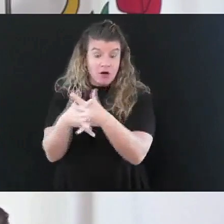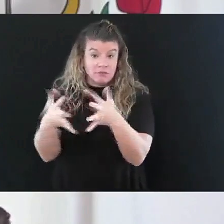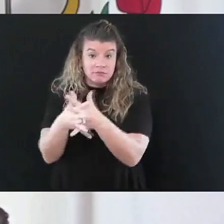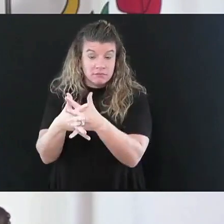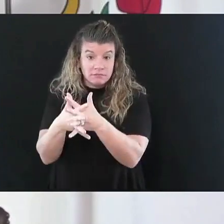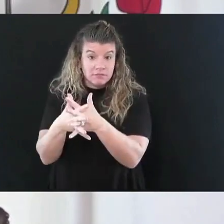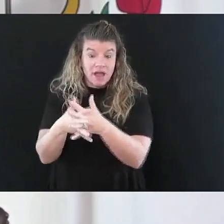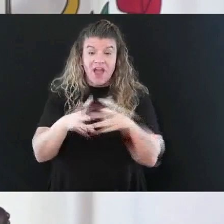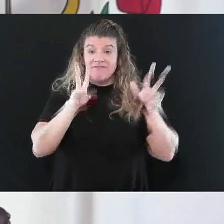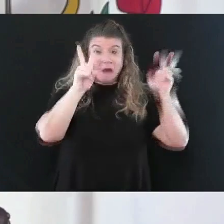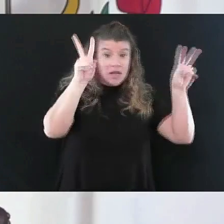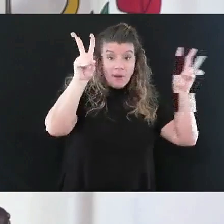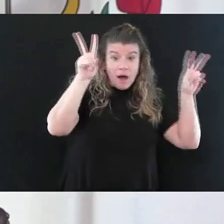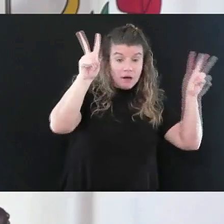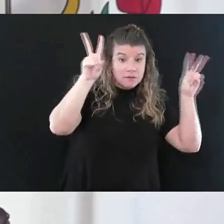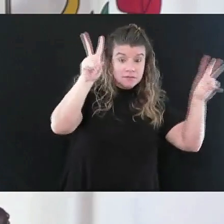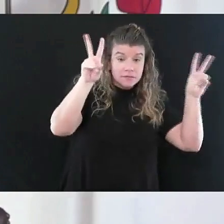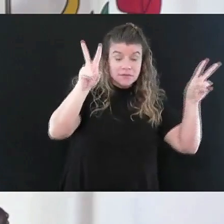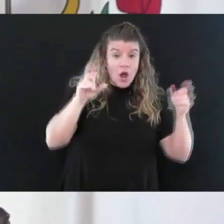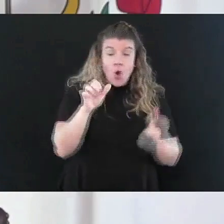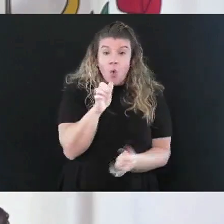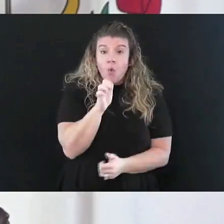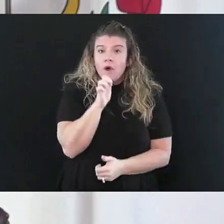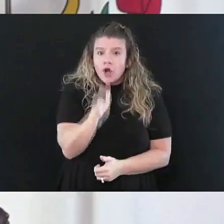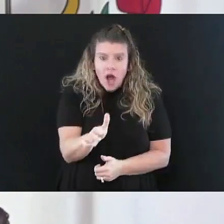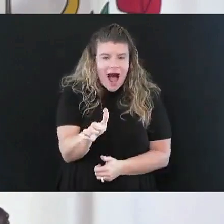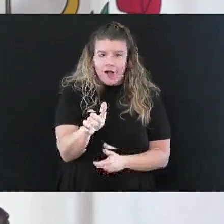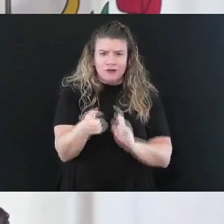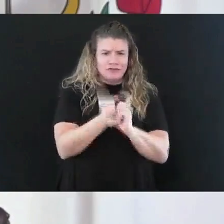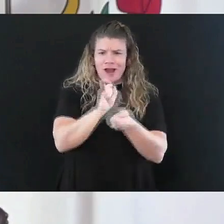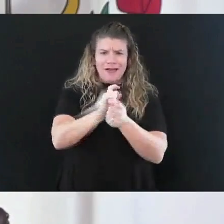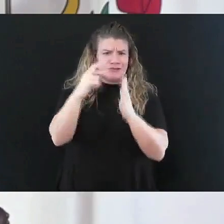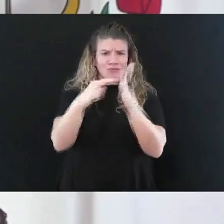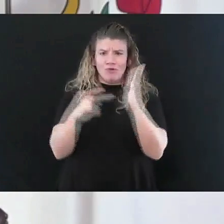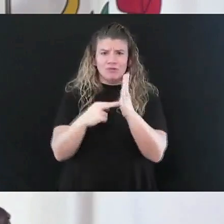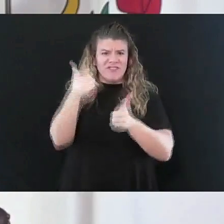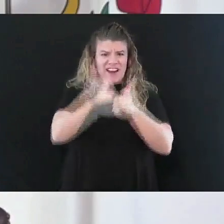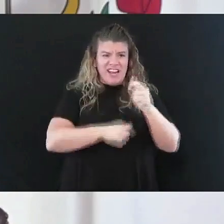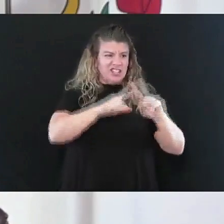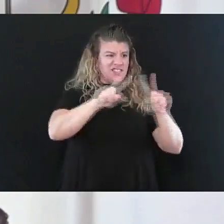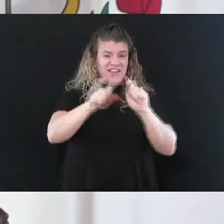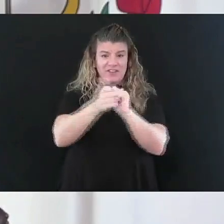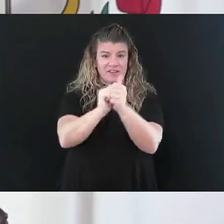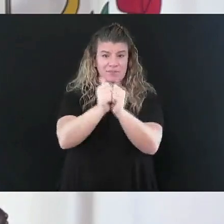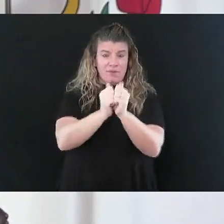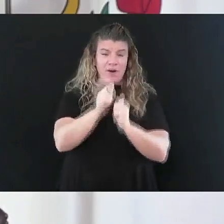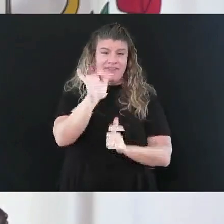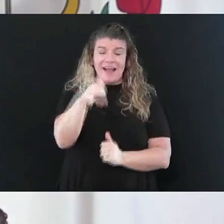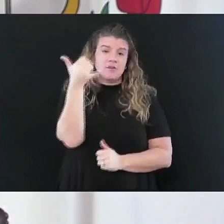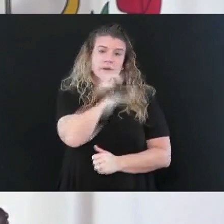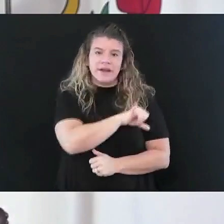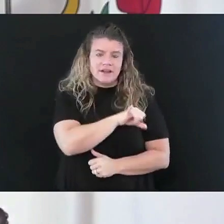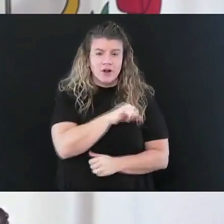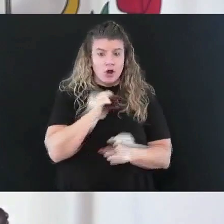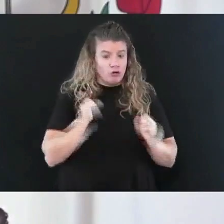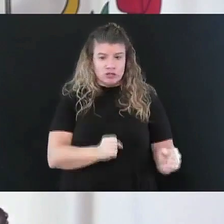doesn't matter if it's volleyball. We are not going to discriminate between football and volleyball. It's ridiculous to do that, or